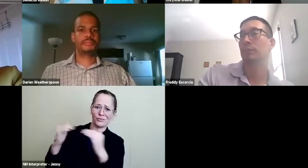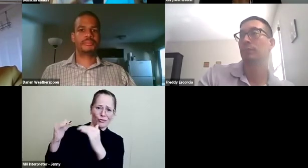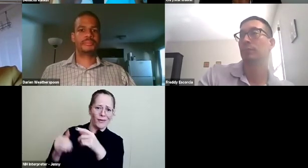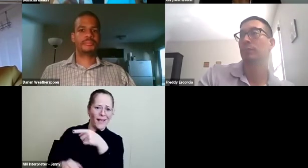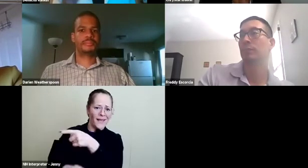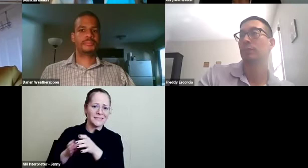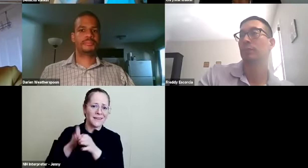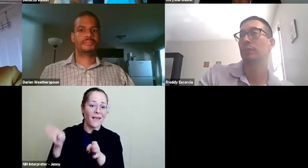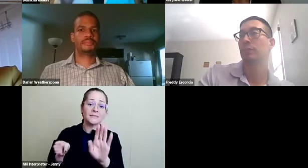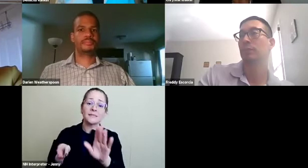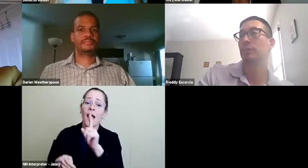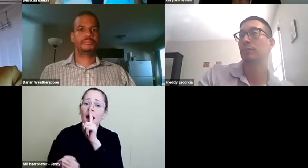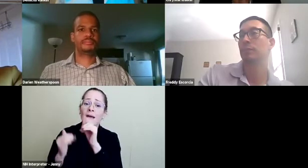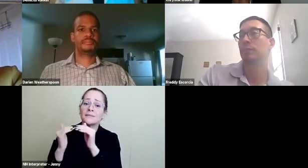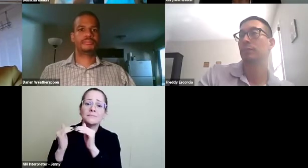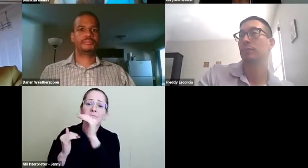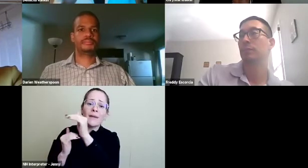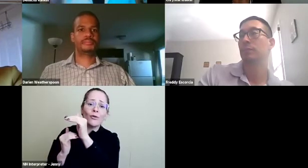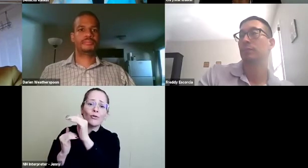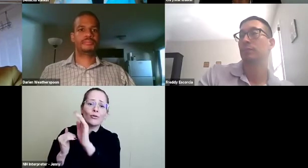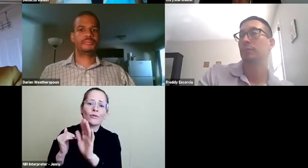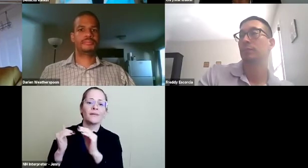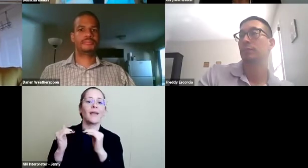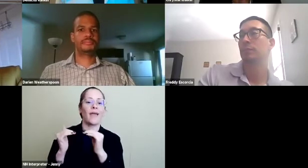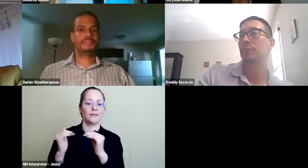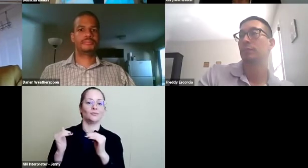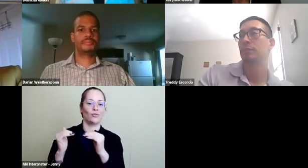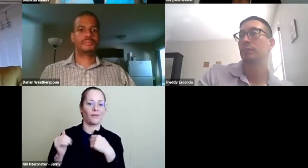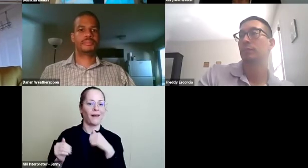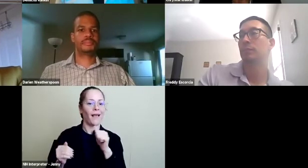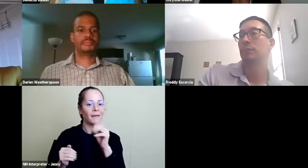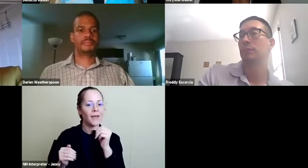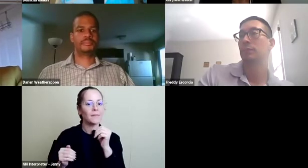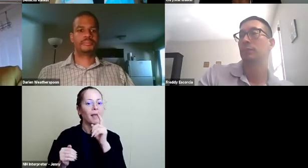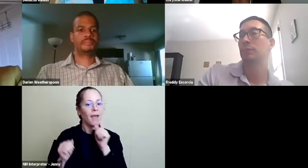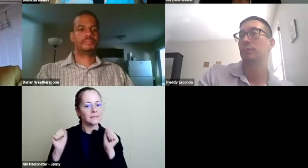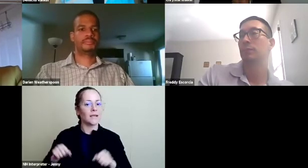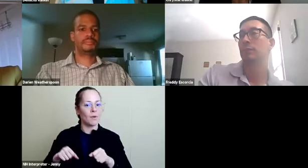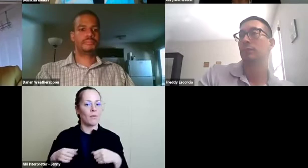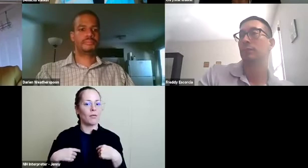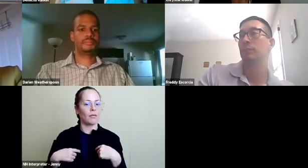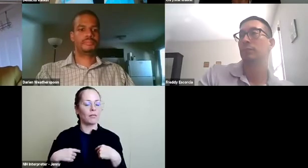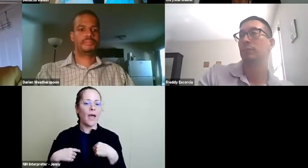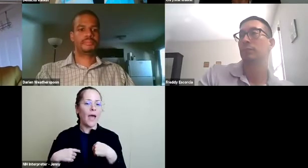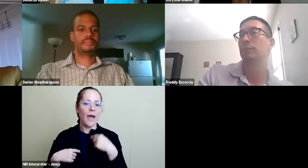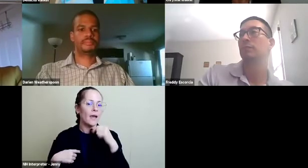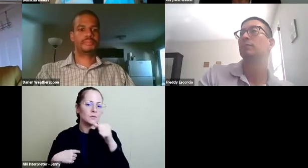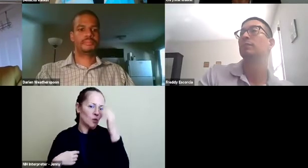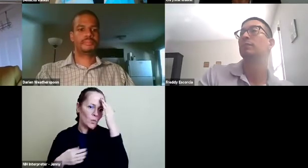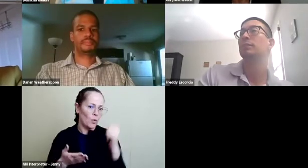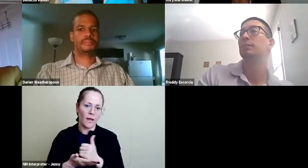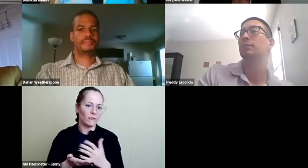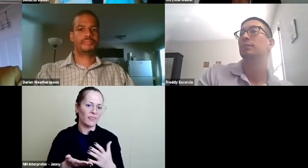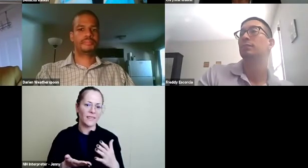Not better, but just as good and just as capable. And it's not a matter of knowing everything